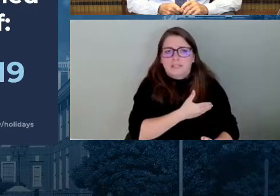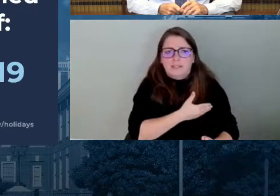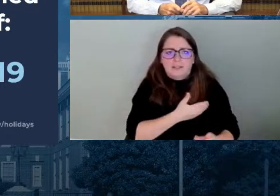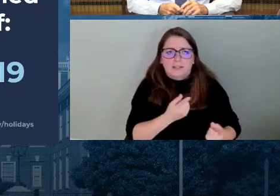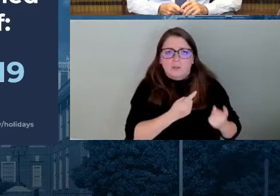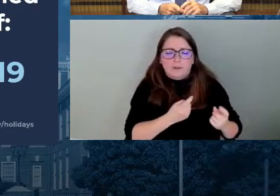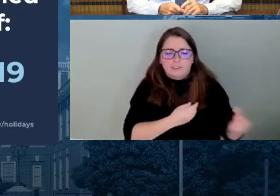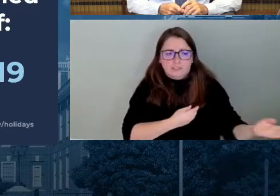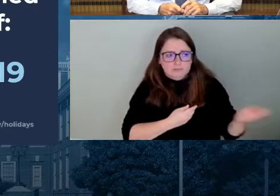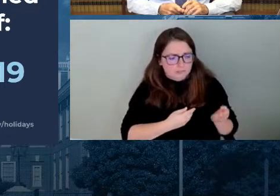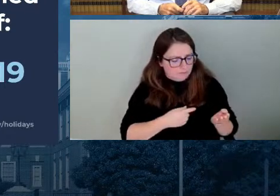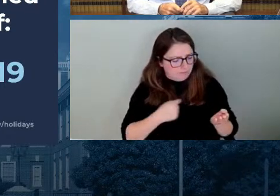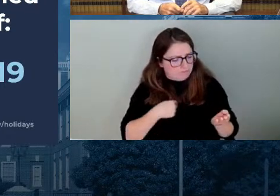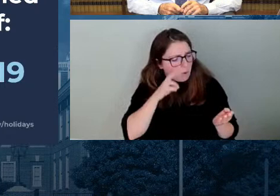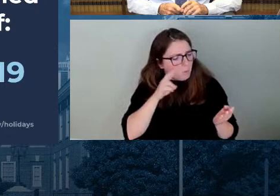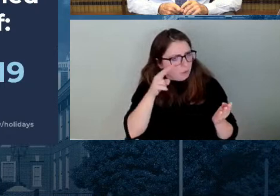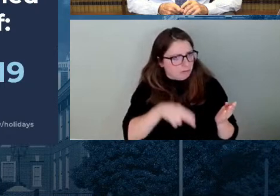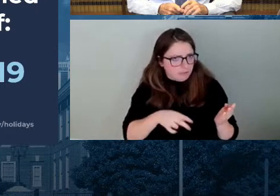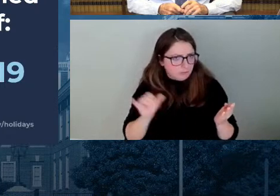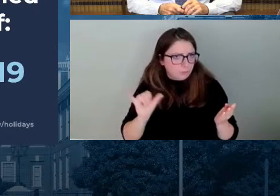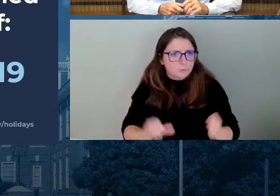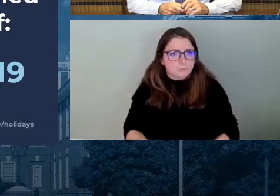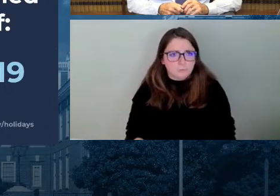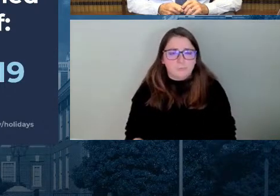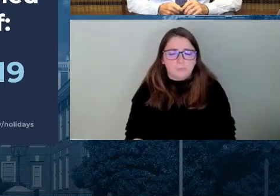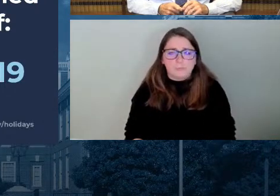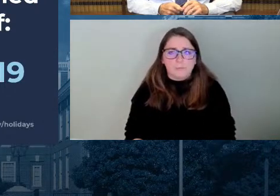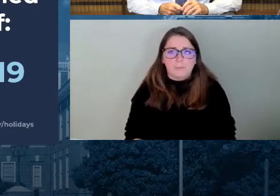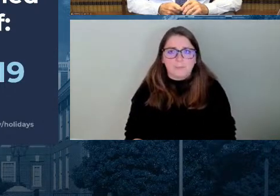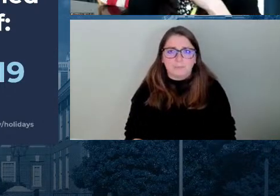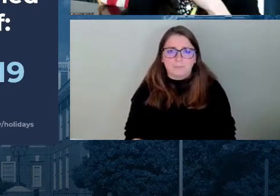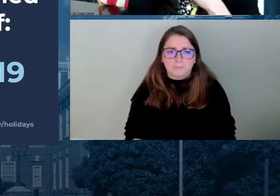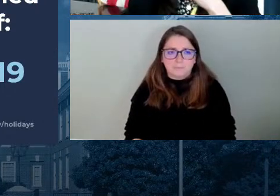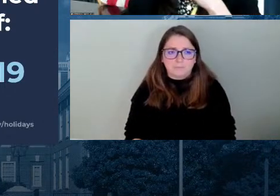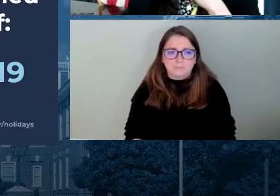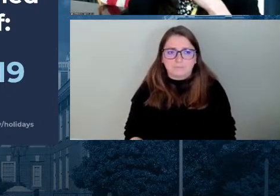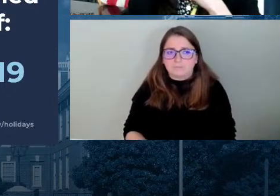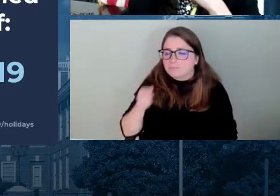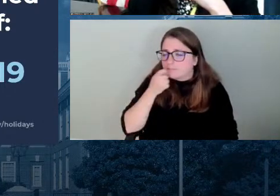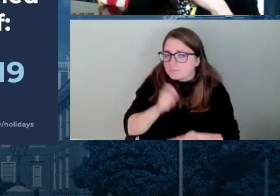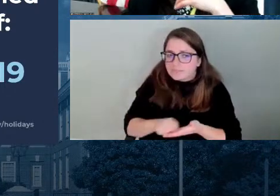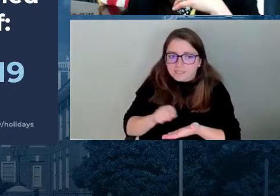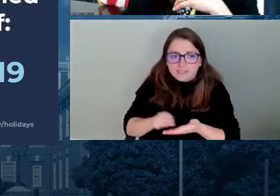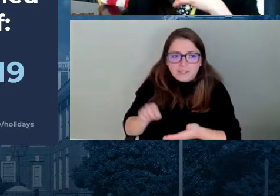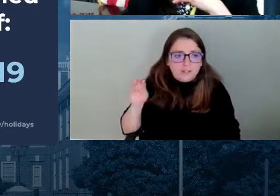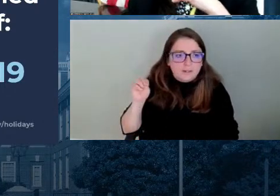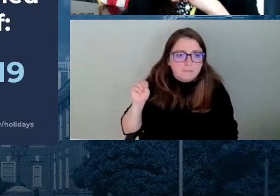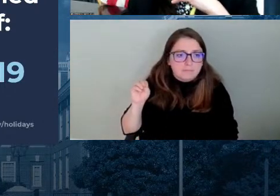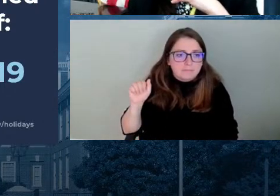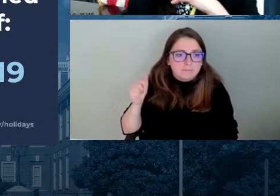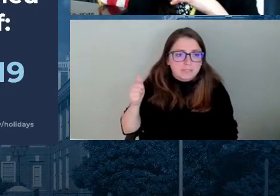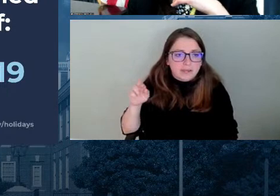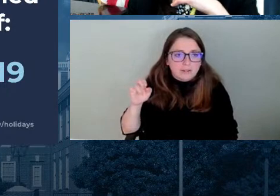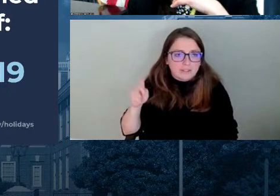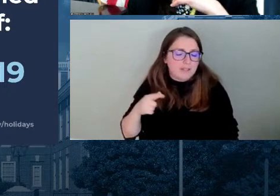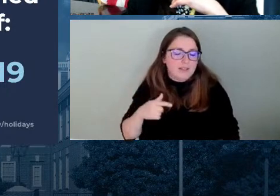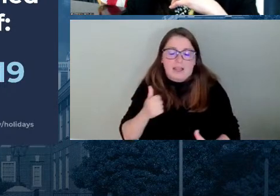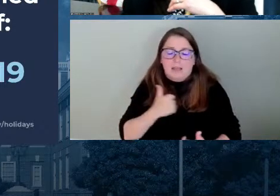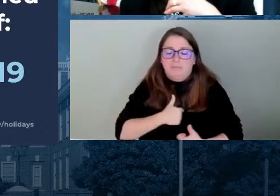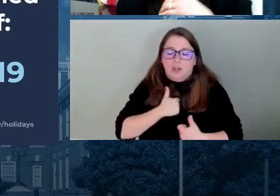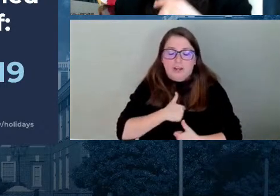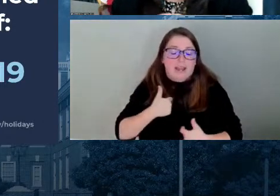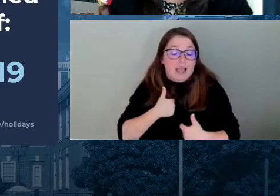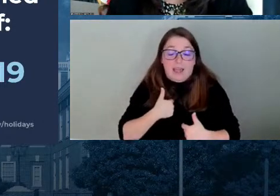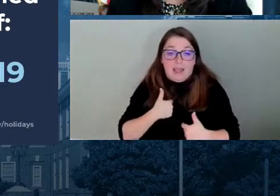in these questions, we'll get to them afterwards. And Governor, I apologize. I was so excited to hand it over to Dr. Posse. I